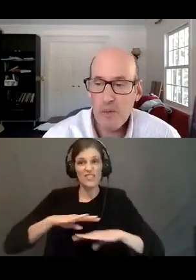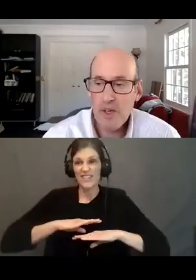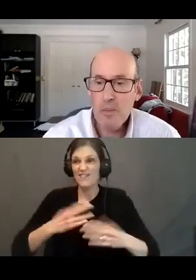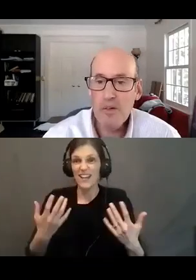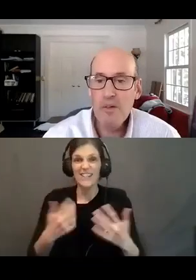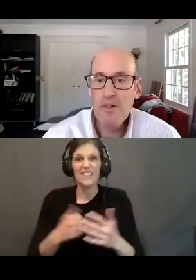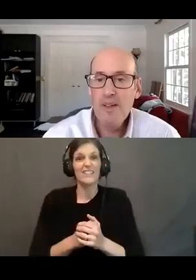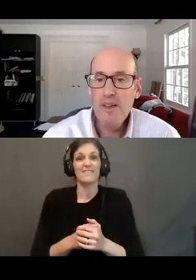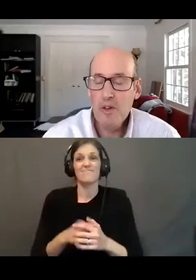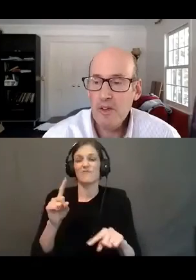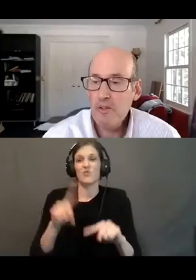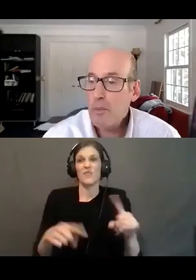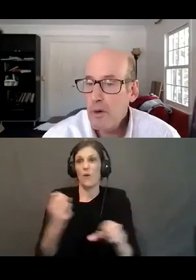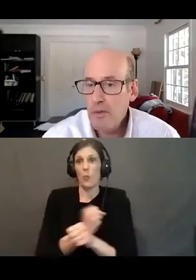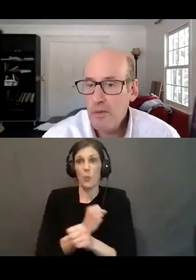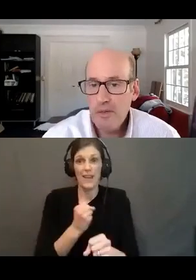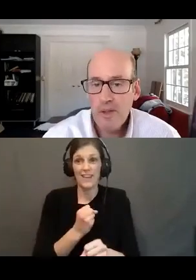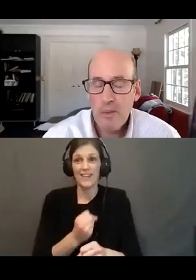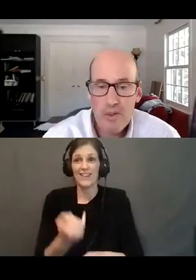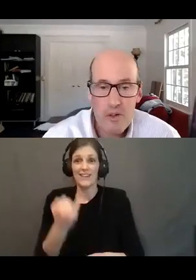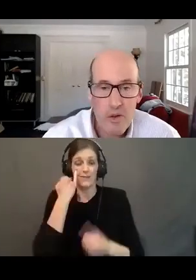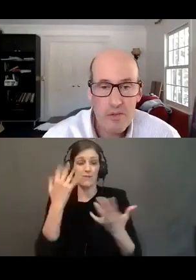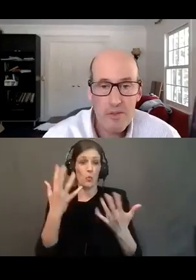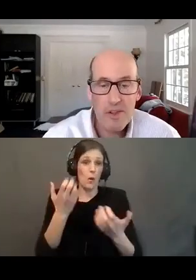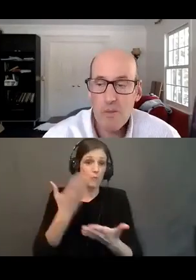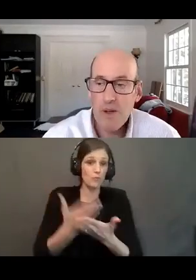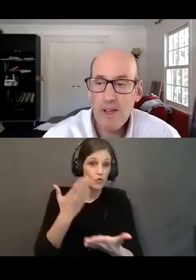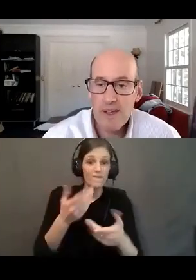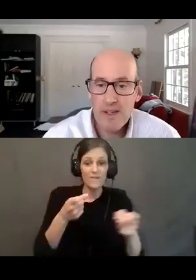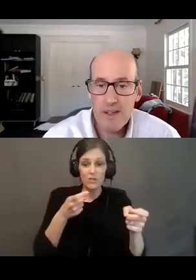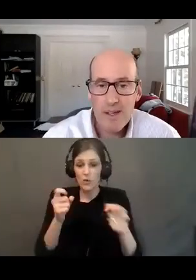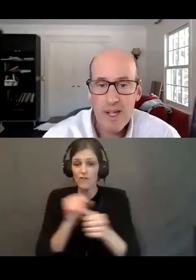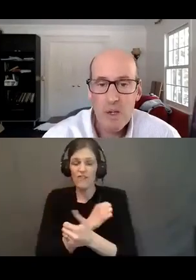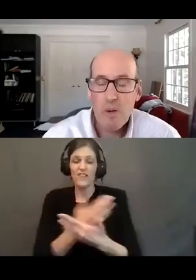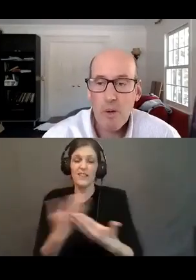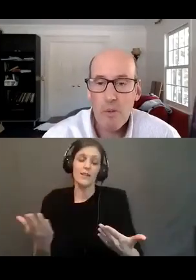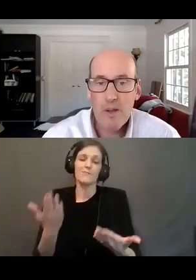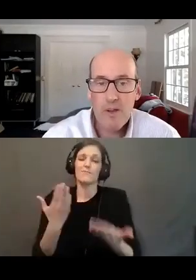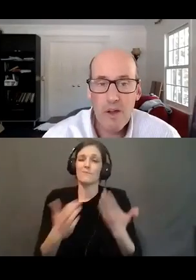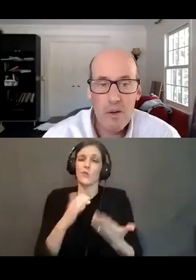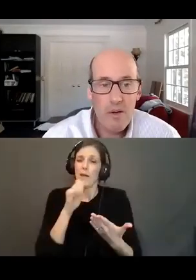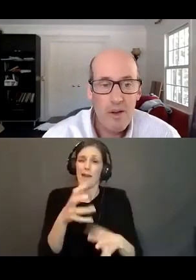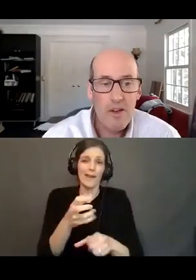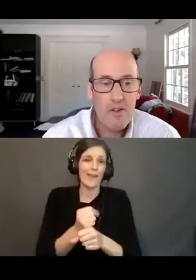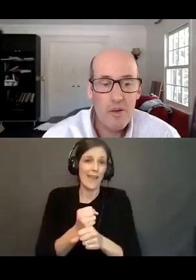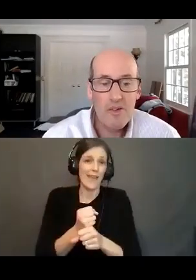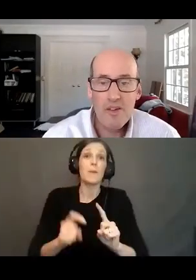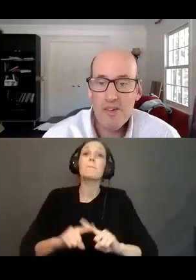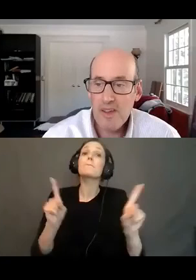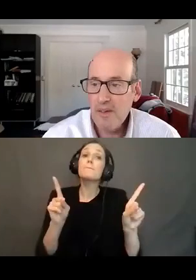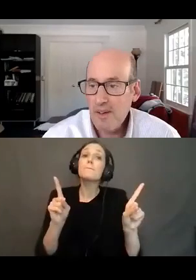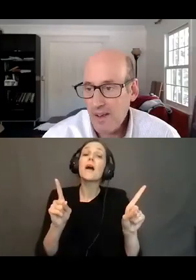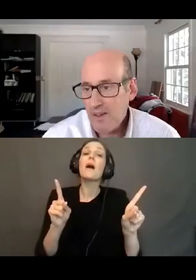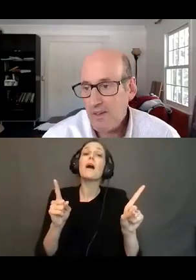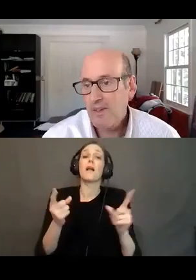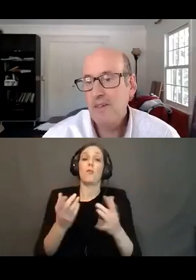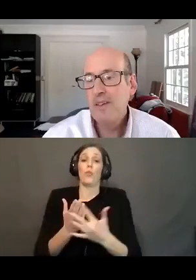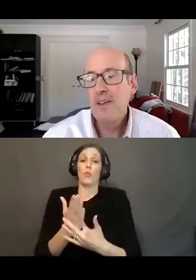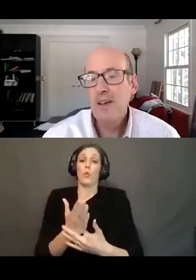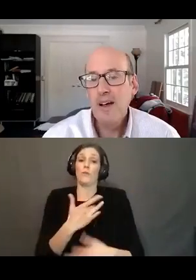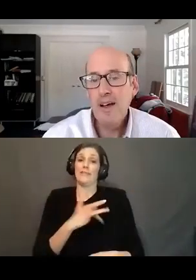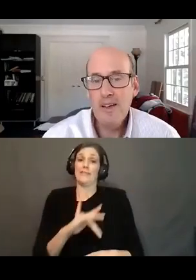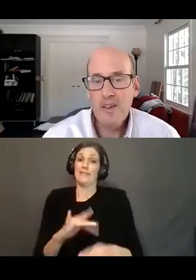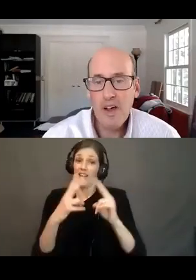an unwinnable, if you're looking for proof that we've controlled for everything, you might not get it. But what we can do is do our sensitivity